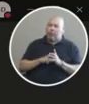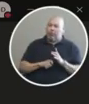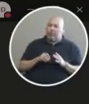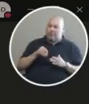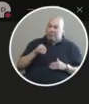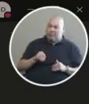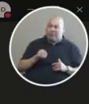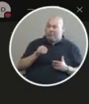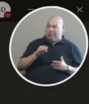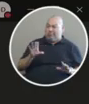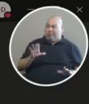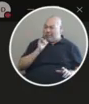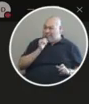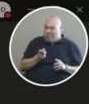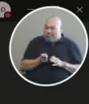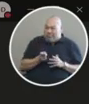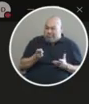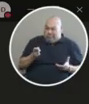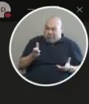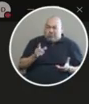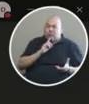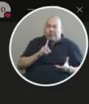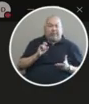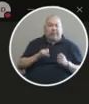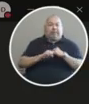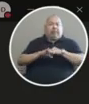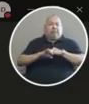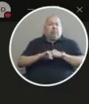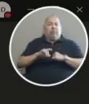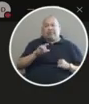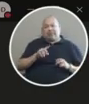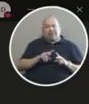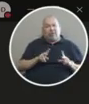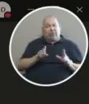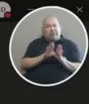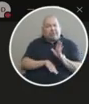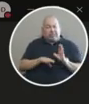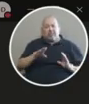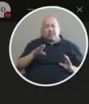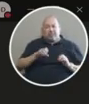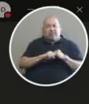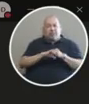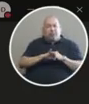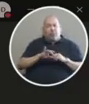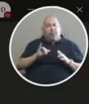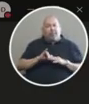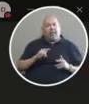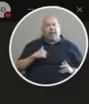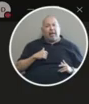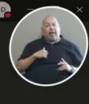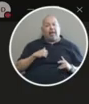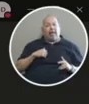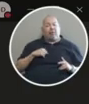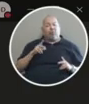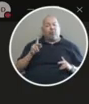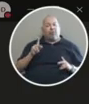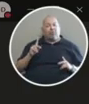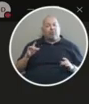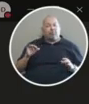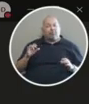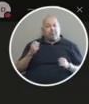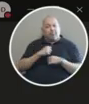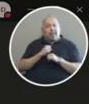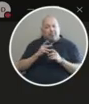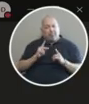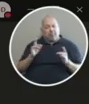I mean, it doesn't require much other than promoting those things as venues. That would draw people to El Paso,